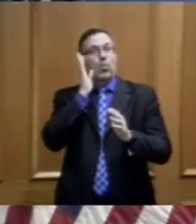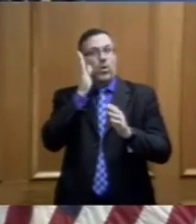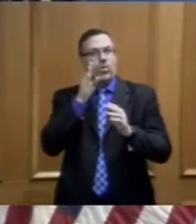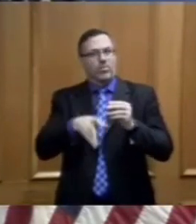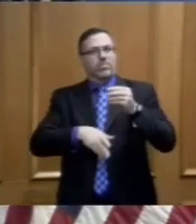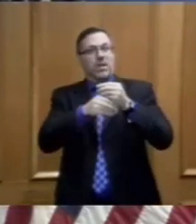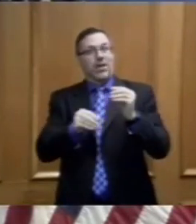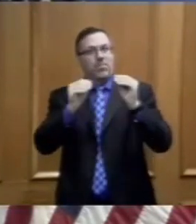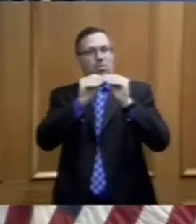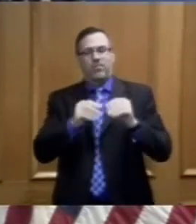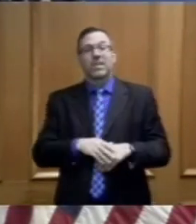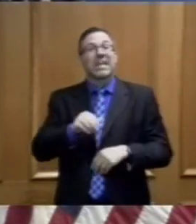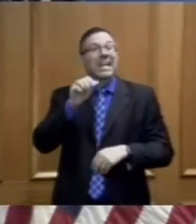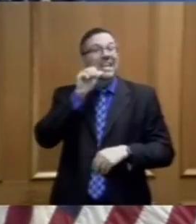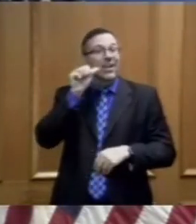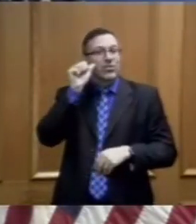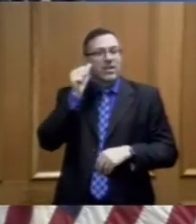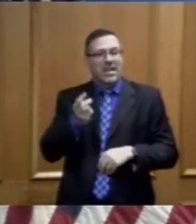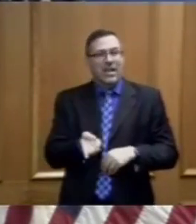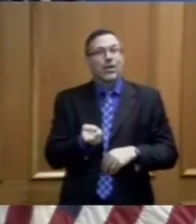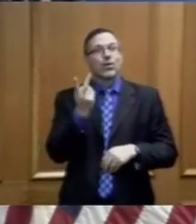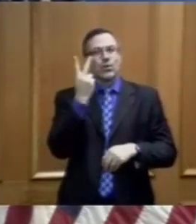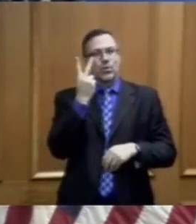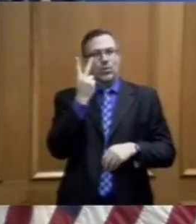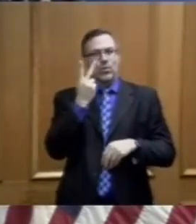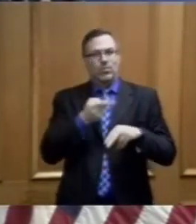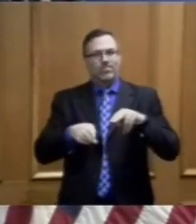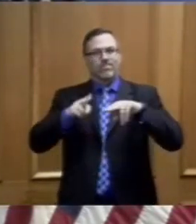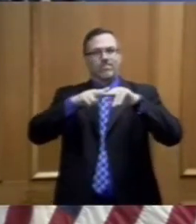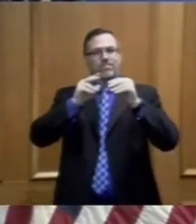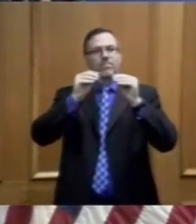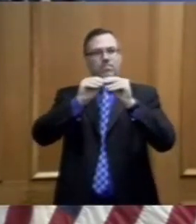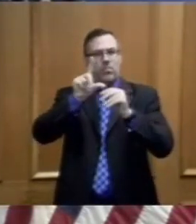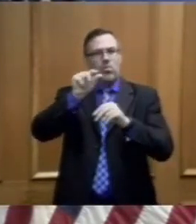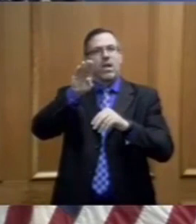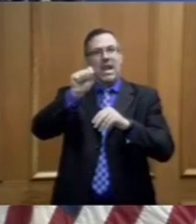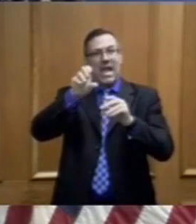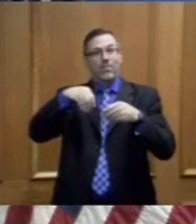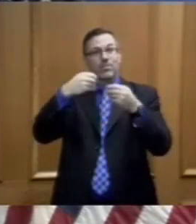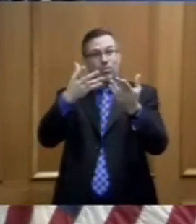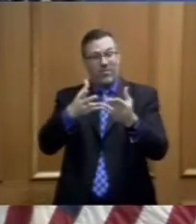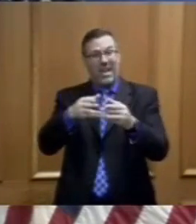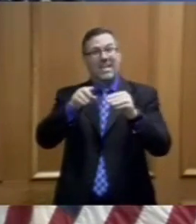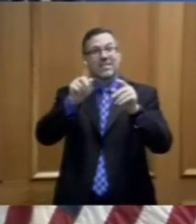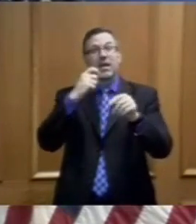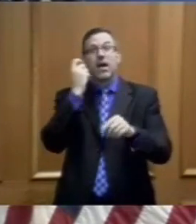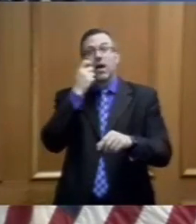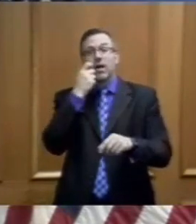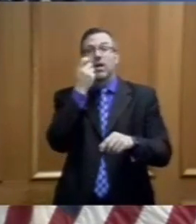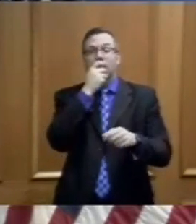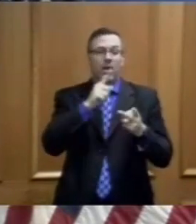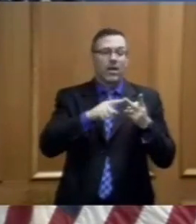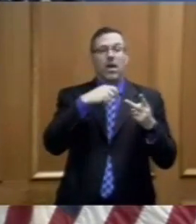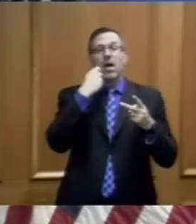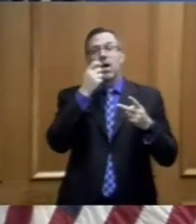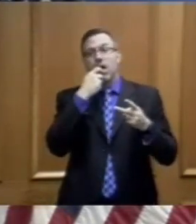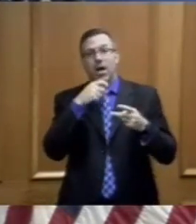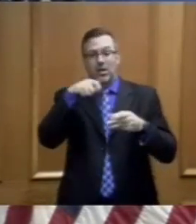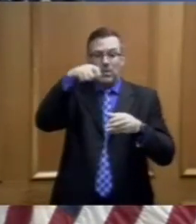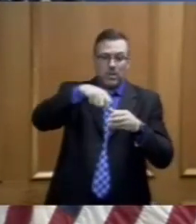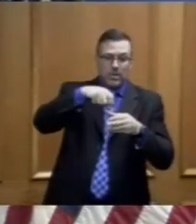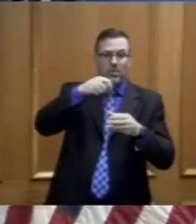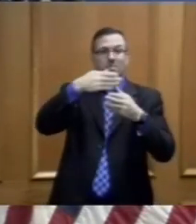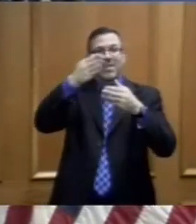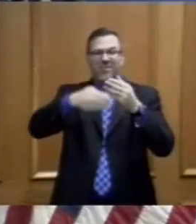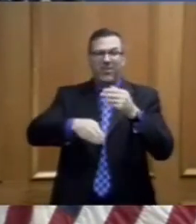least 2 labs in the state were able to provide the 45-minute test, and that capacity will continue to grow. It's going to start